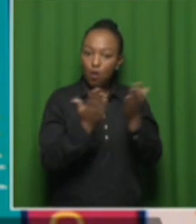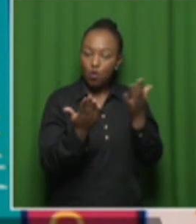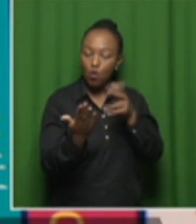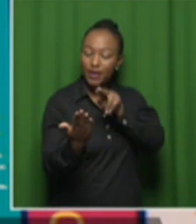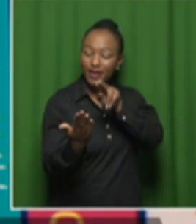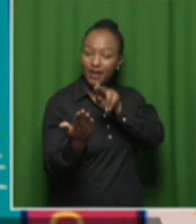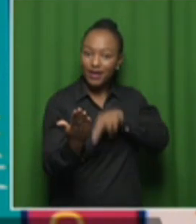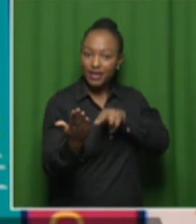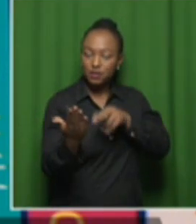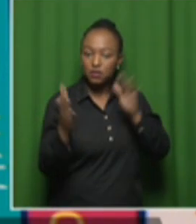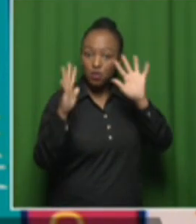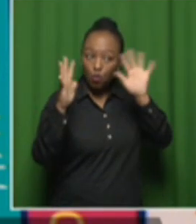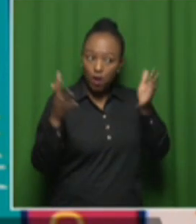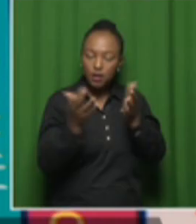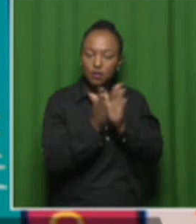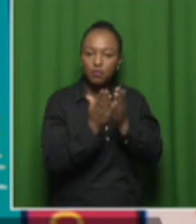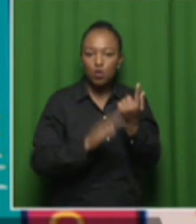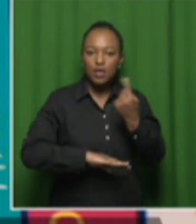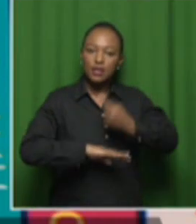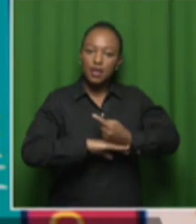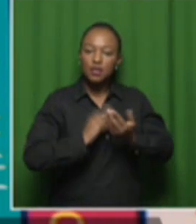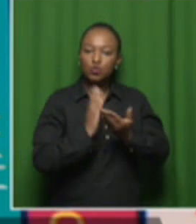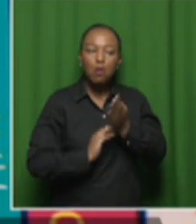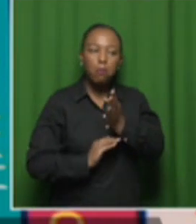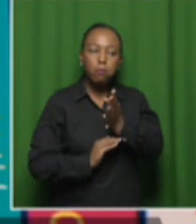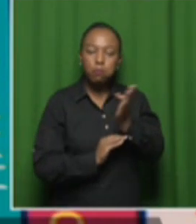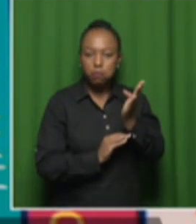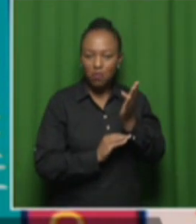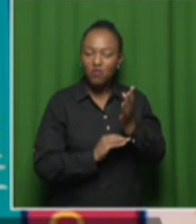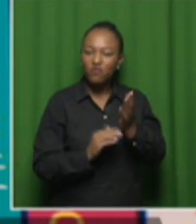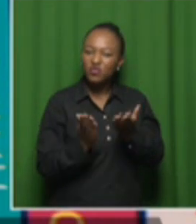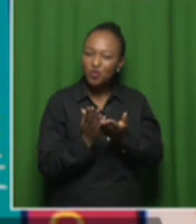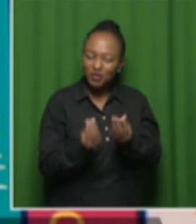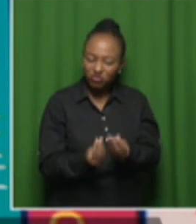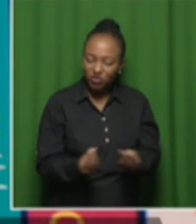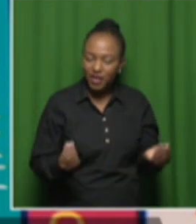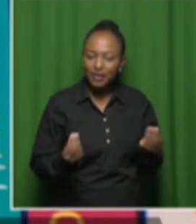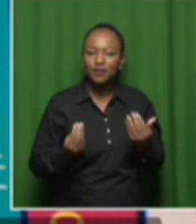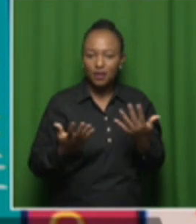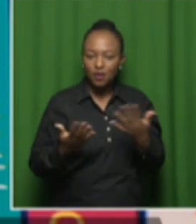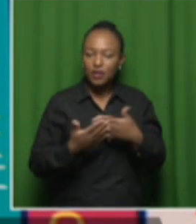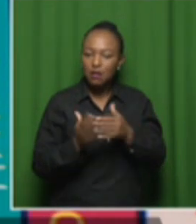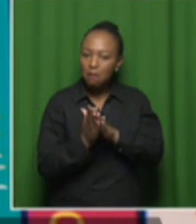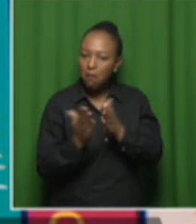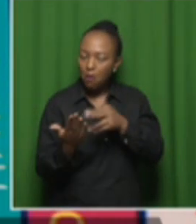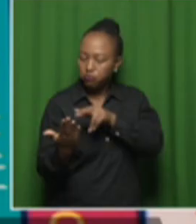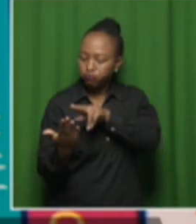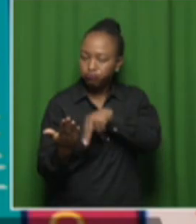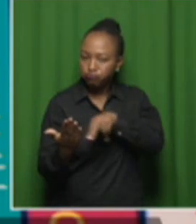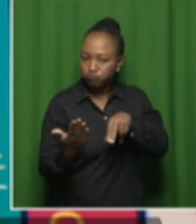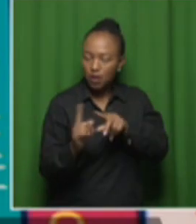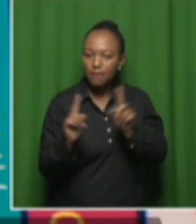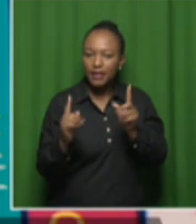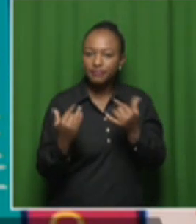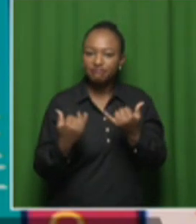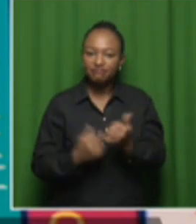has a strong connection with schools and is used worldwide to allow school children to engage with reading their favorite books. However,